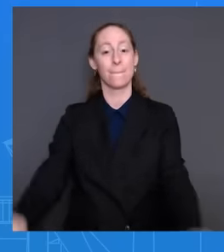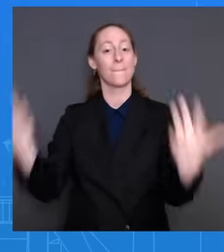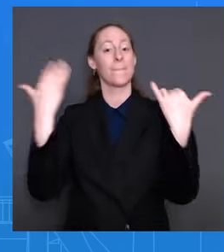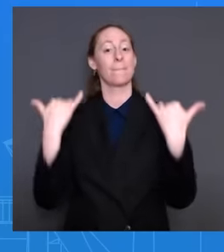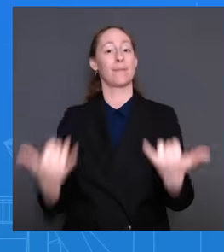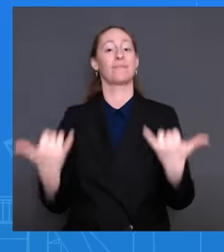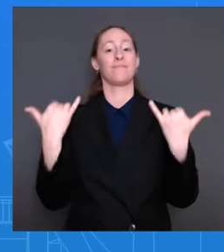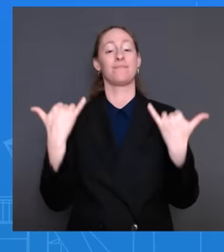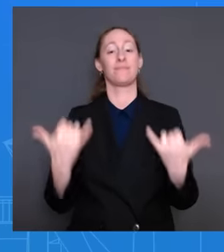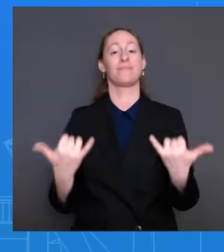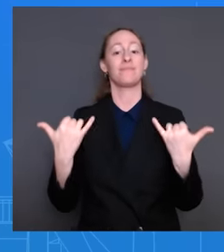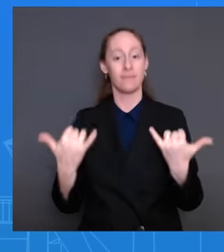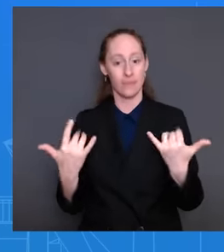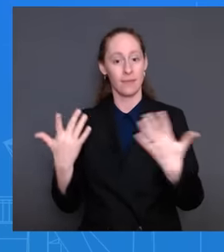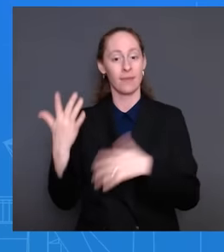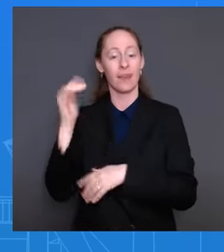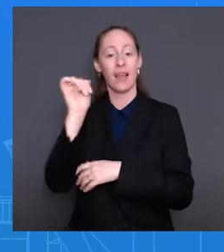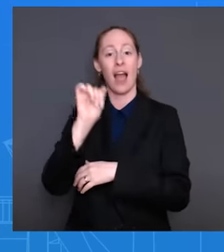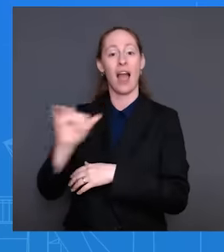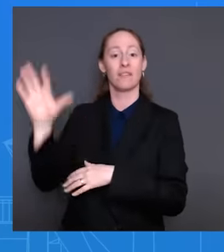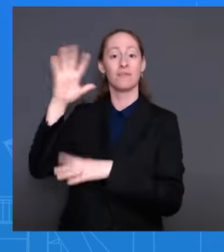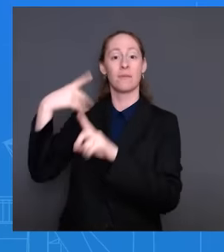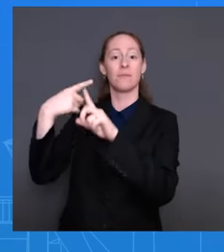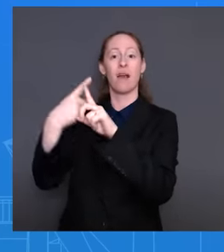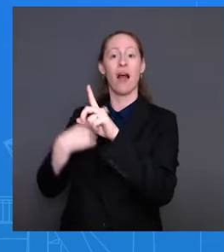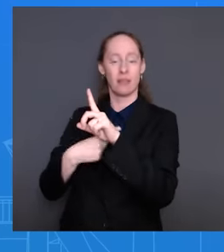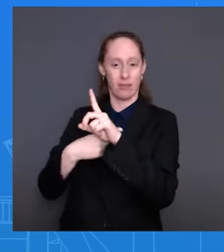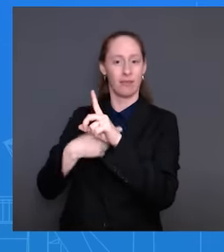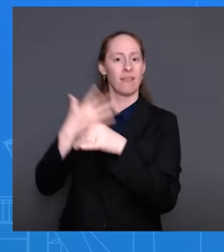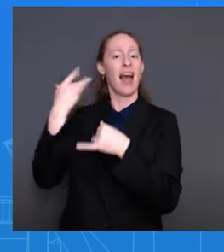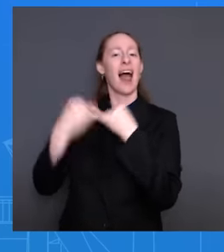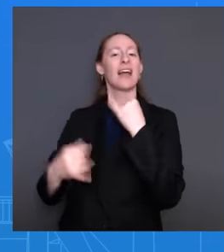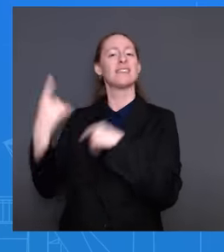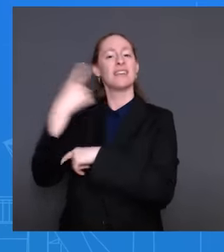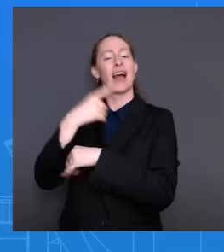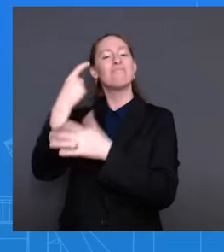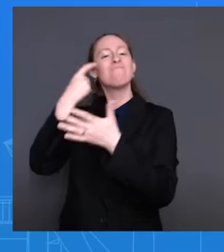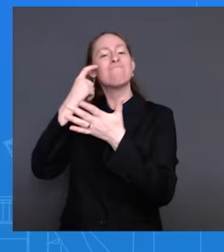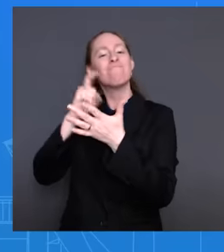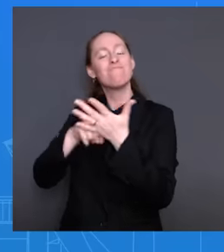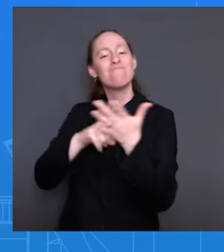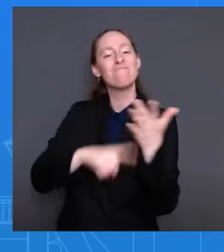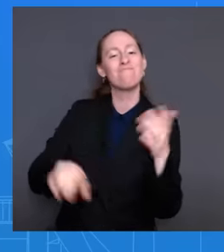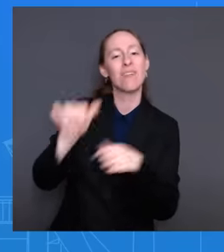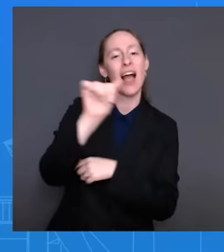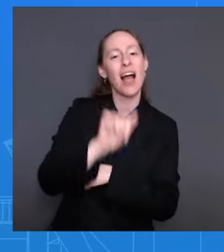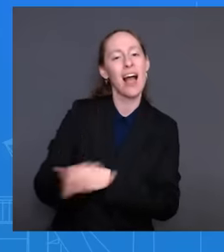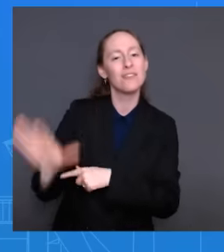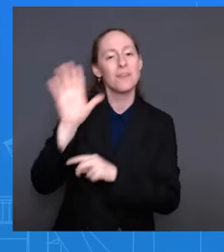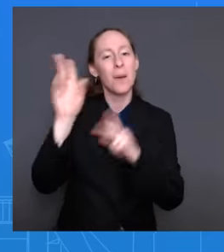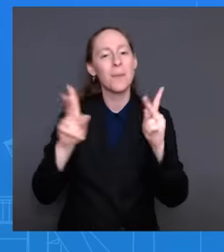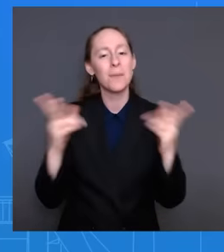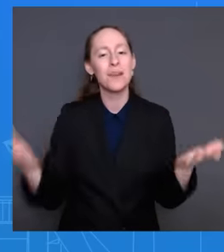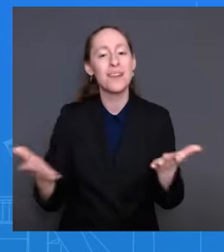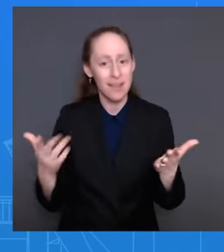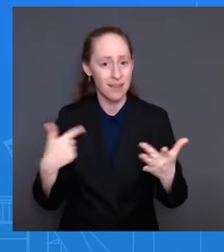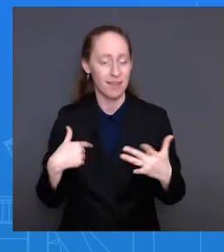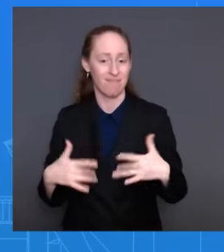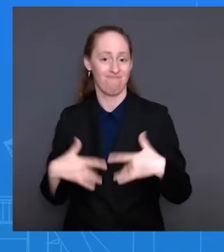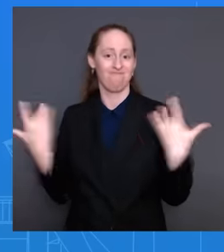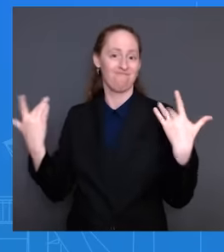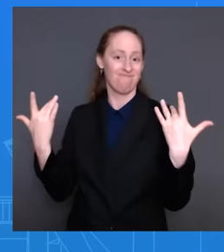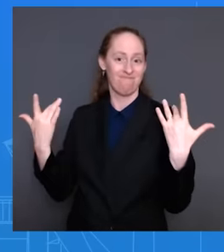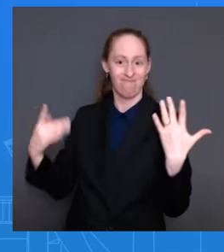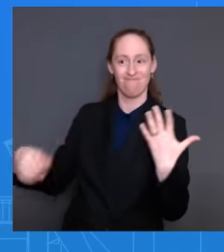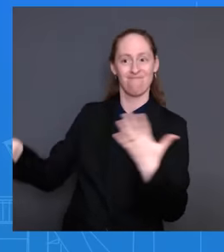some special guests to the briefing room today, pop phenoms BTS. Woohoo! While